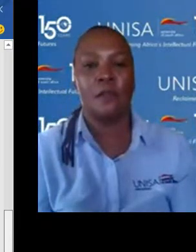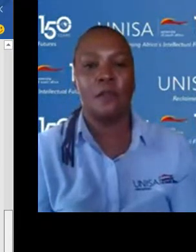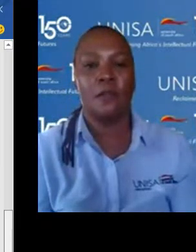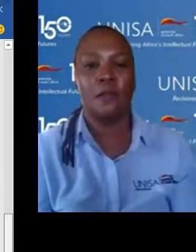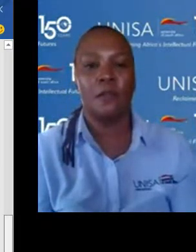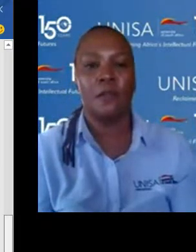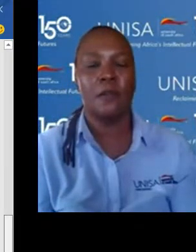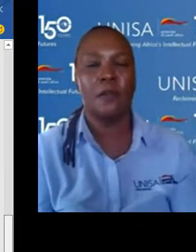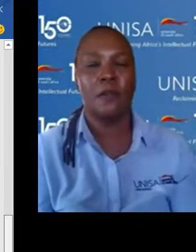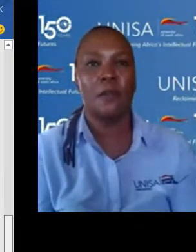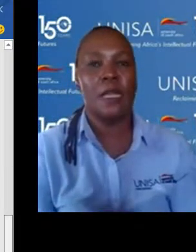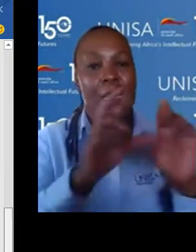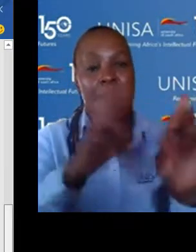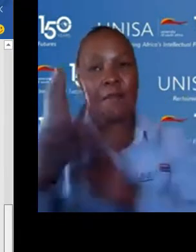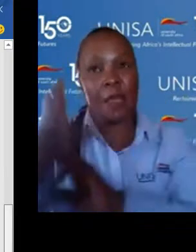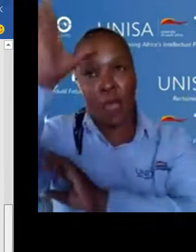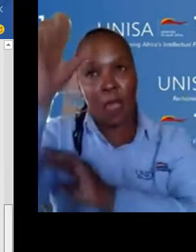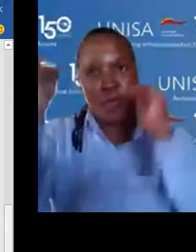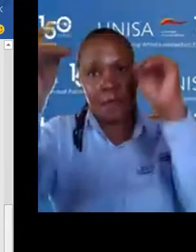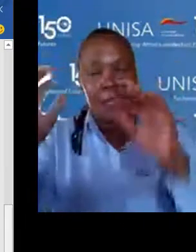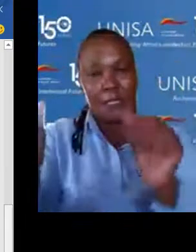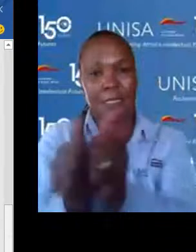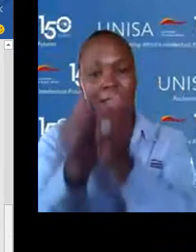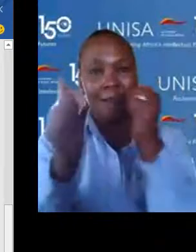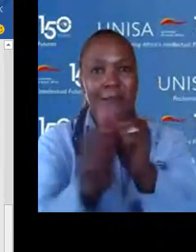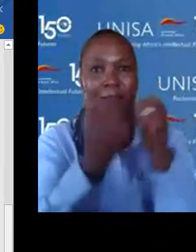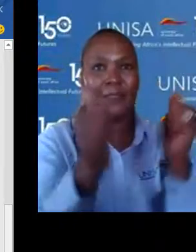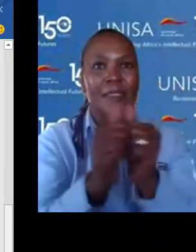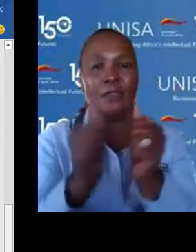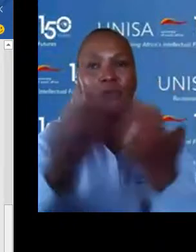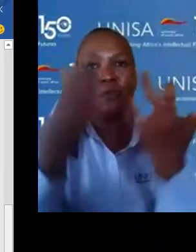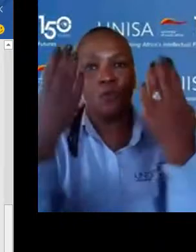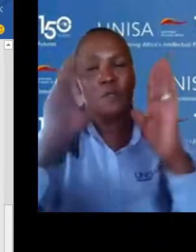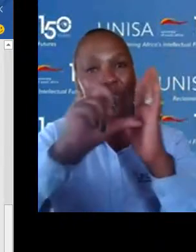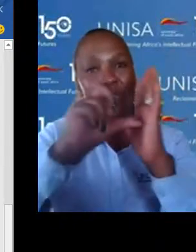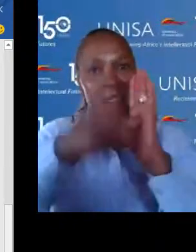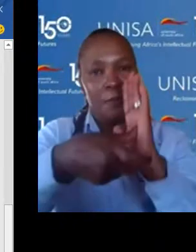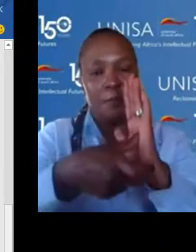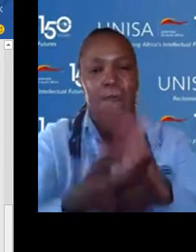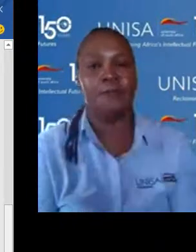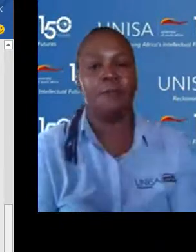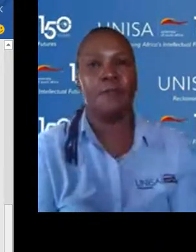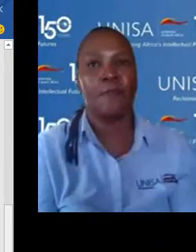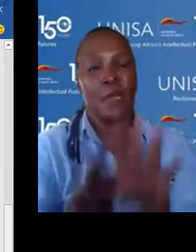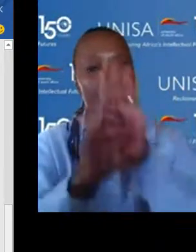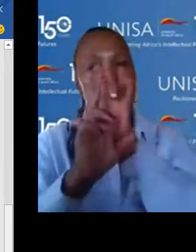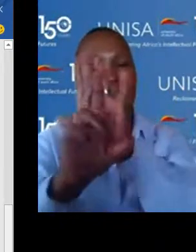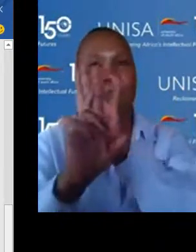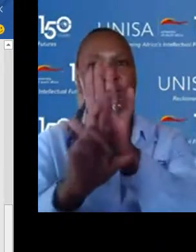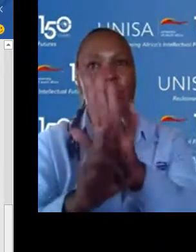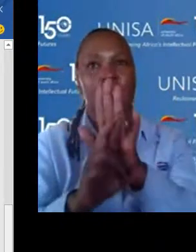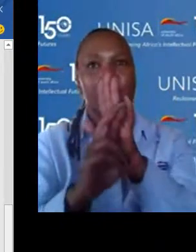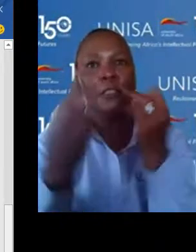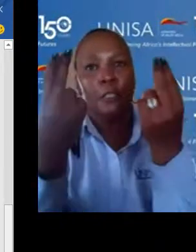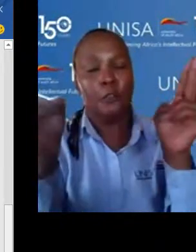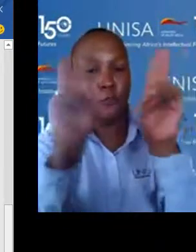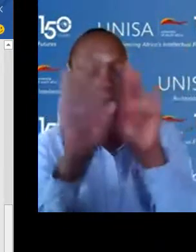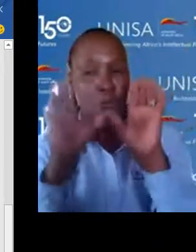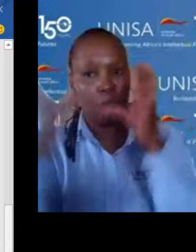Refer academic challenges of students with disabilities. Represent the institution at